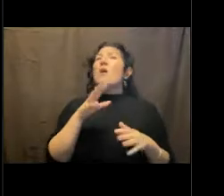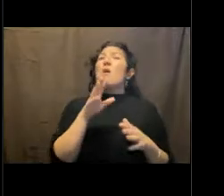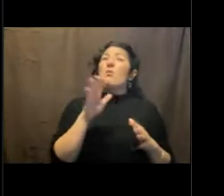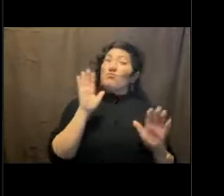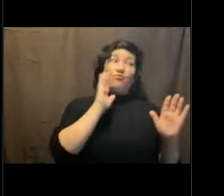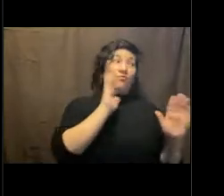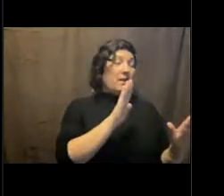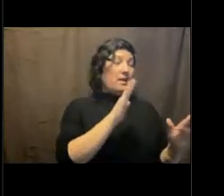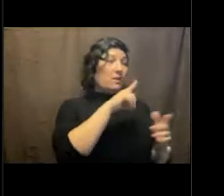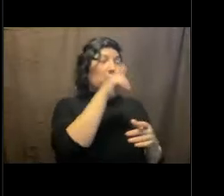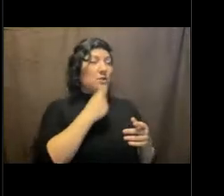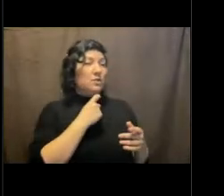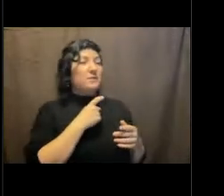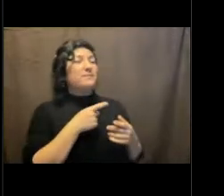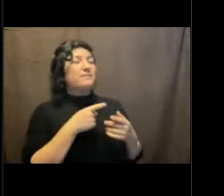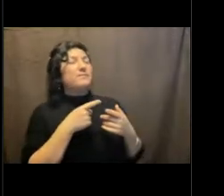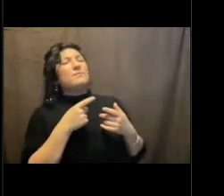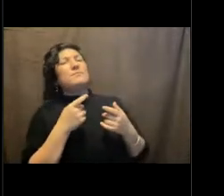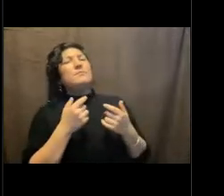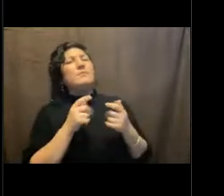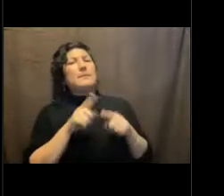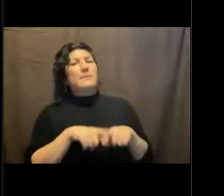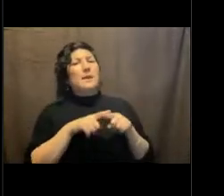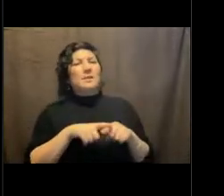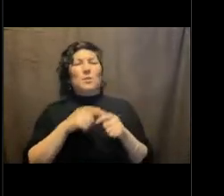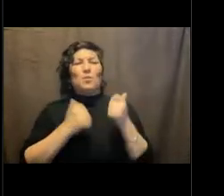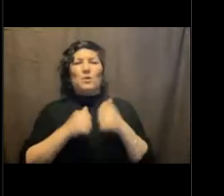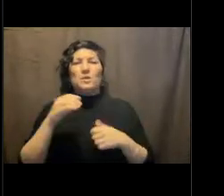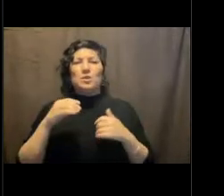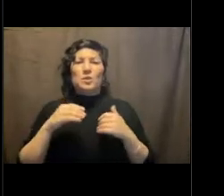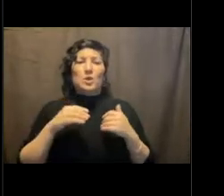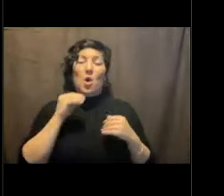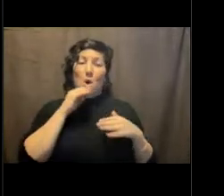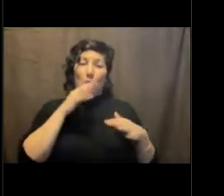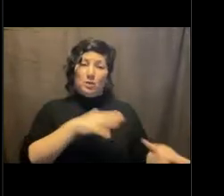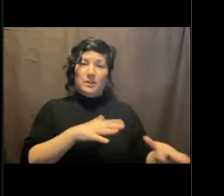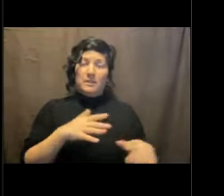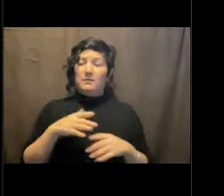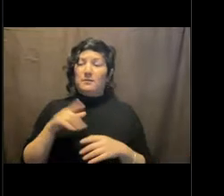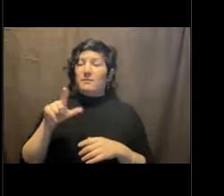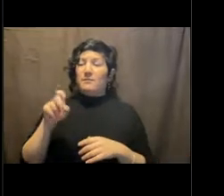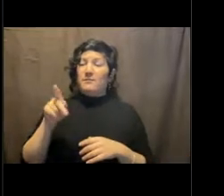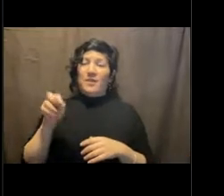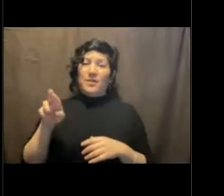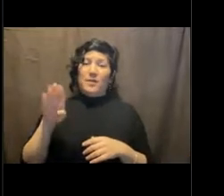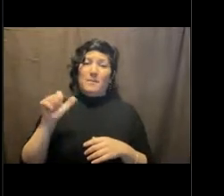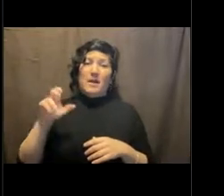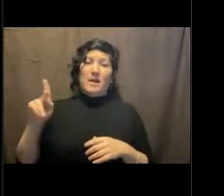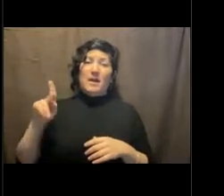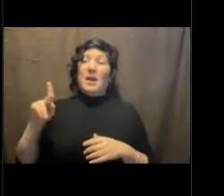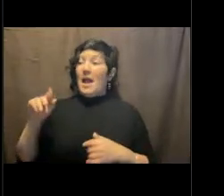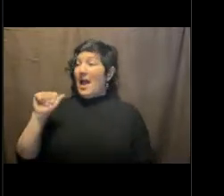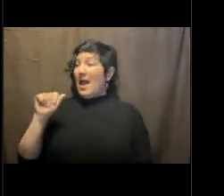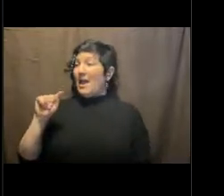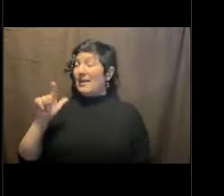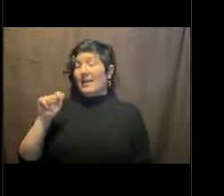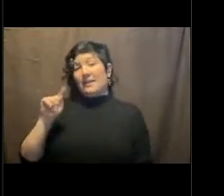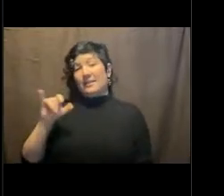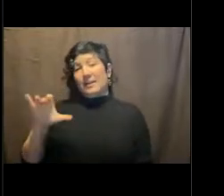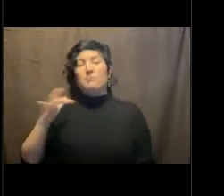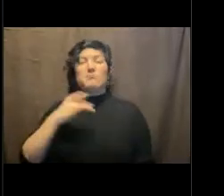depends on which ocean the leatherback lives in. So if it's an Atlantic Ocean leatherback, we've found that those leatherbacks typically produce more